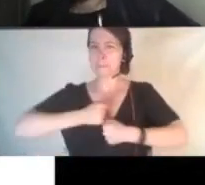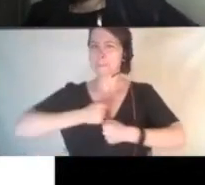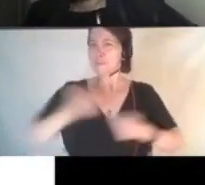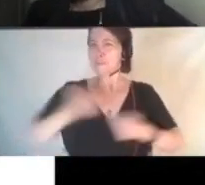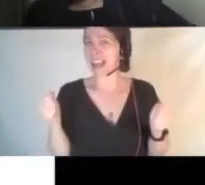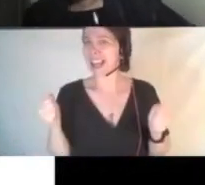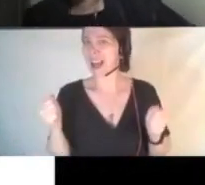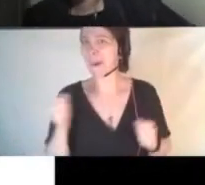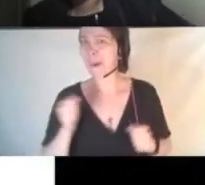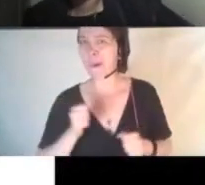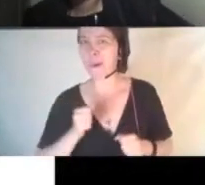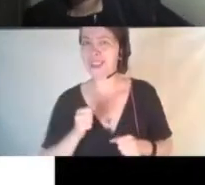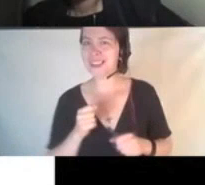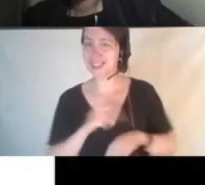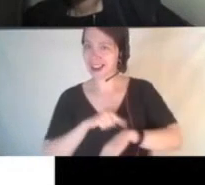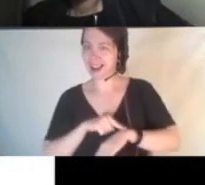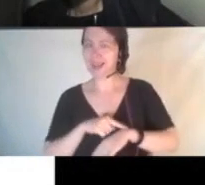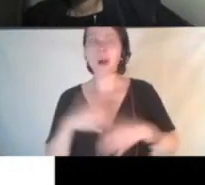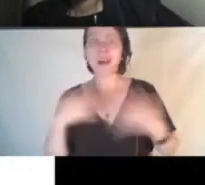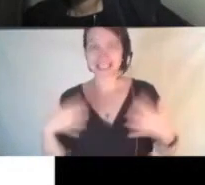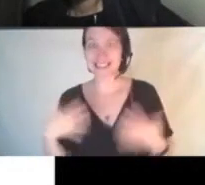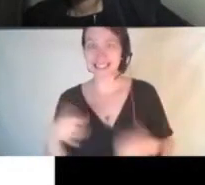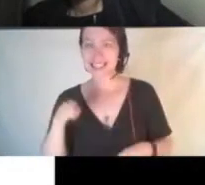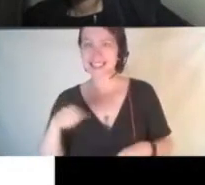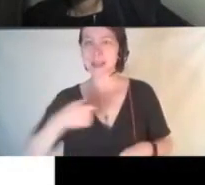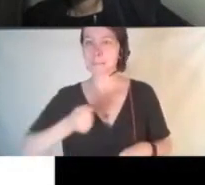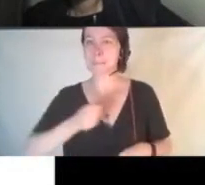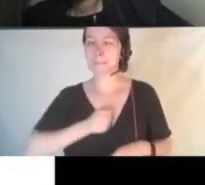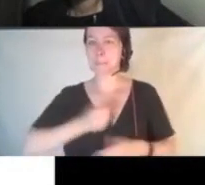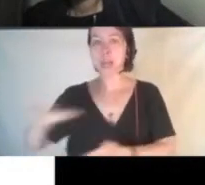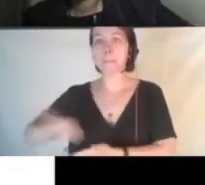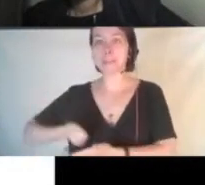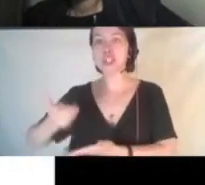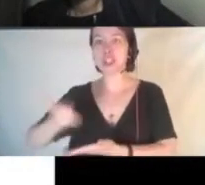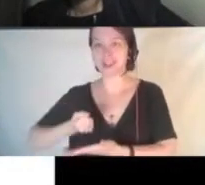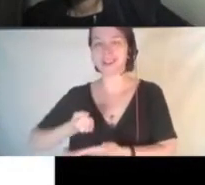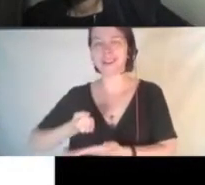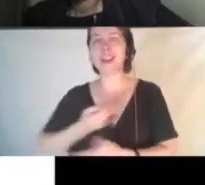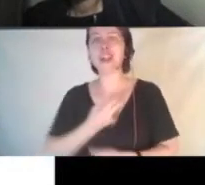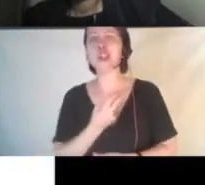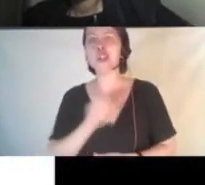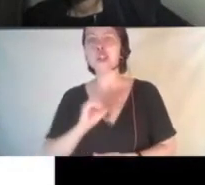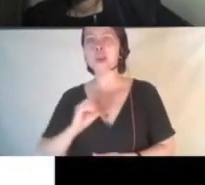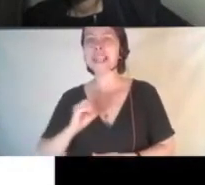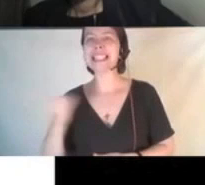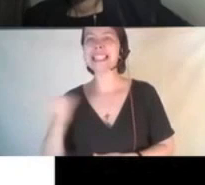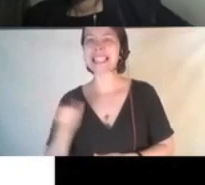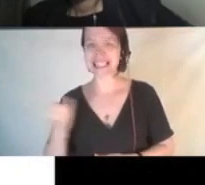ahead. Yeah, that's the commission that I did in Brighton in 2016. That was a